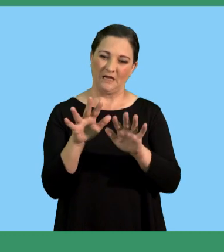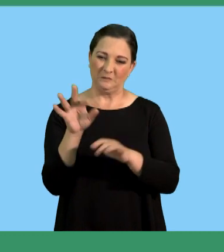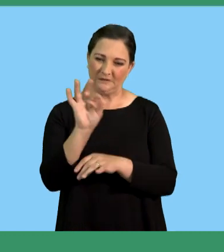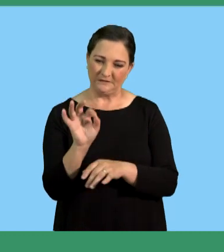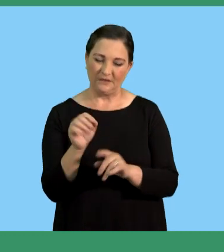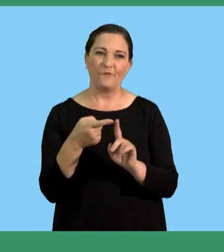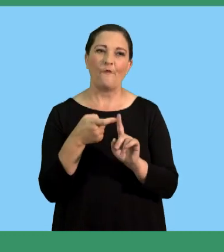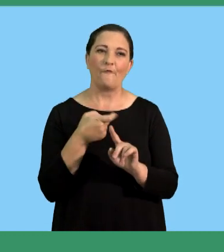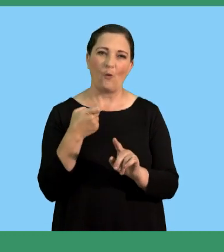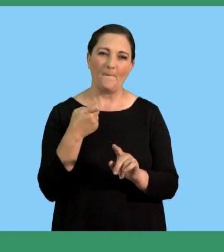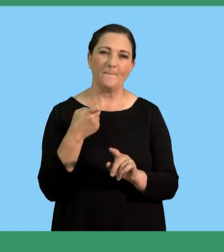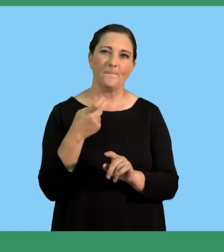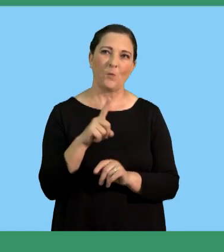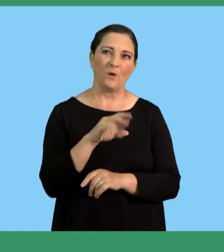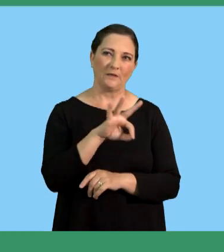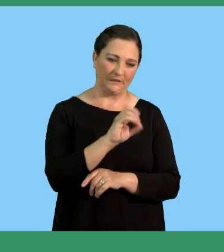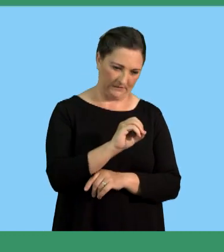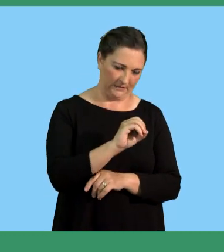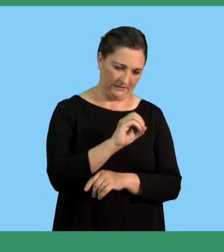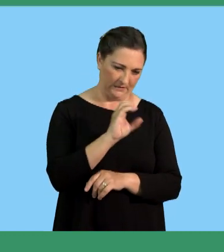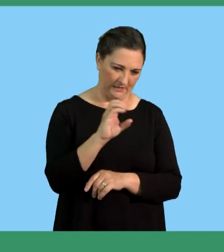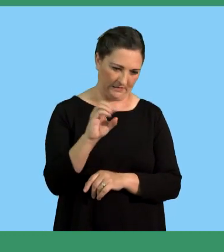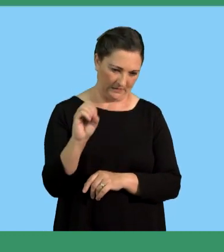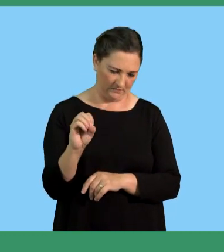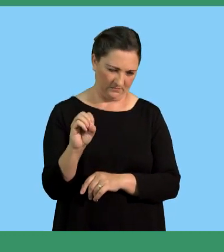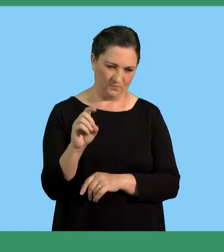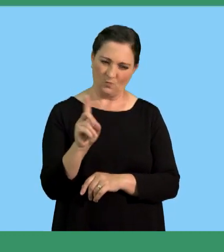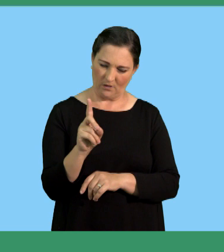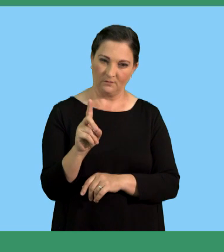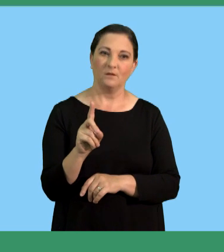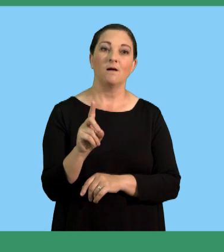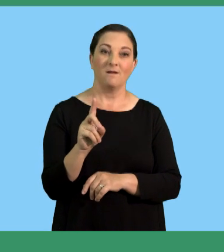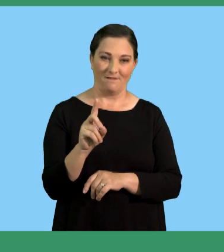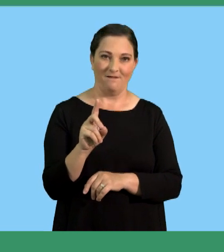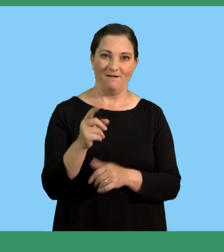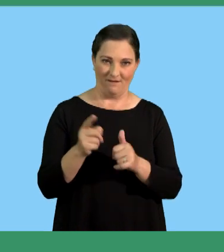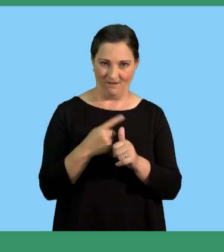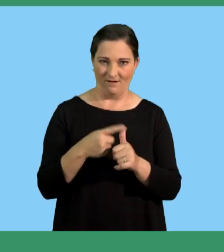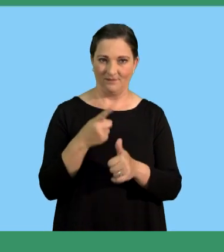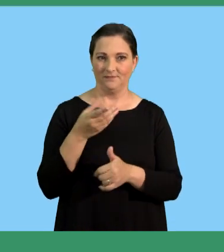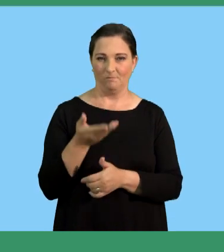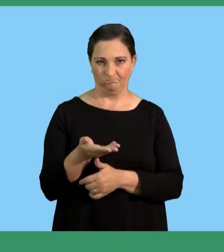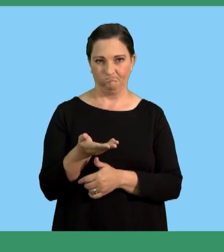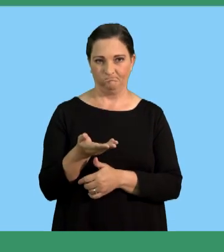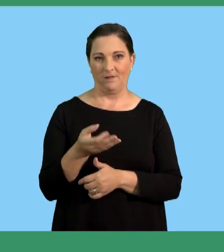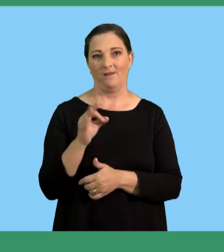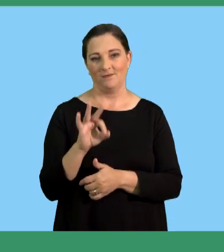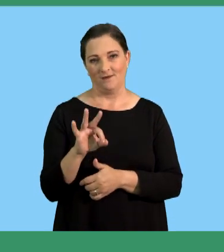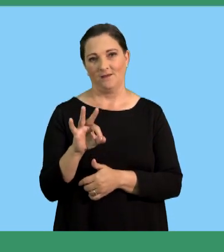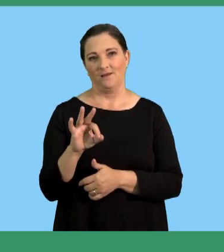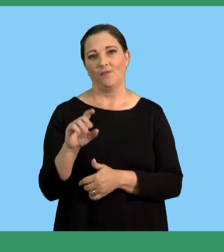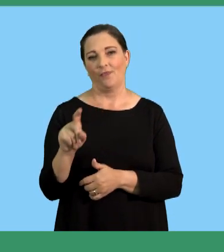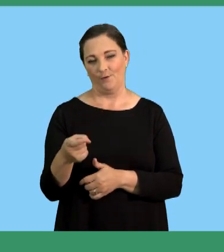say what is 10% of what now? Of your 30,000, which becomes now